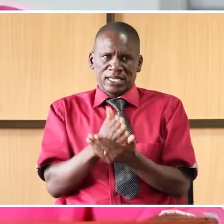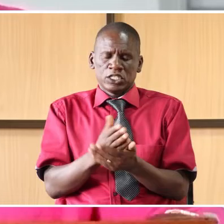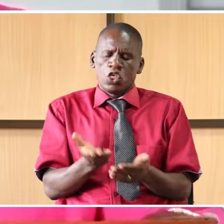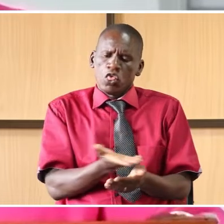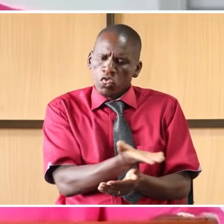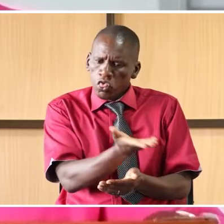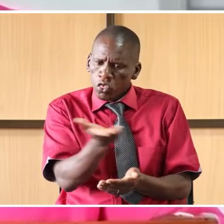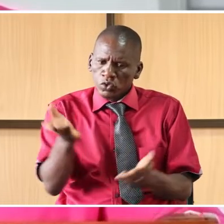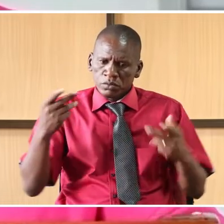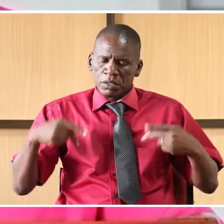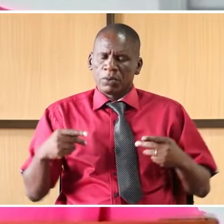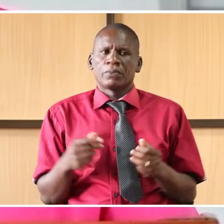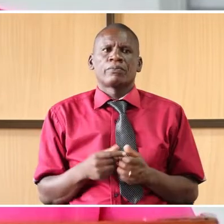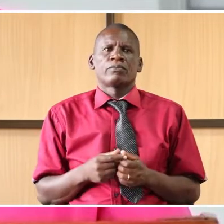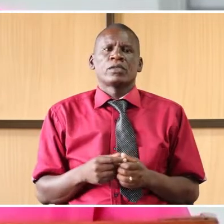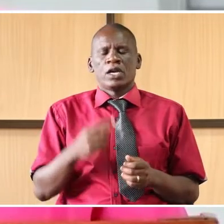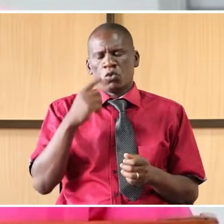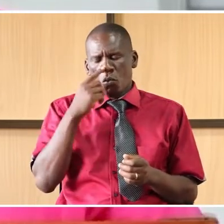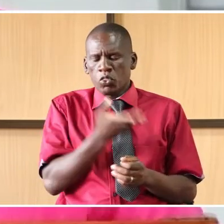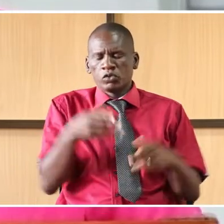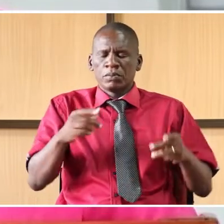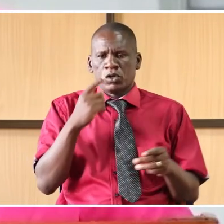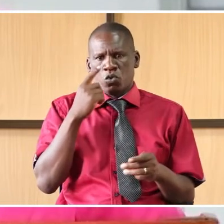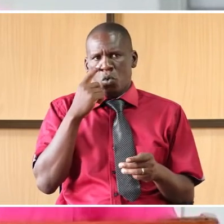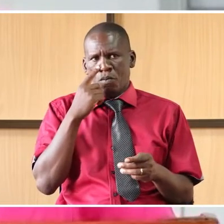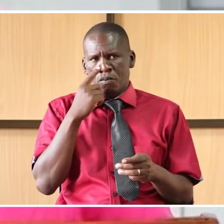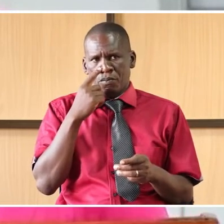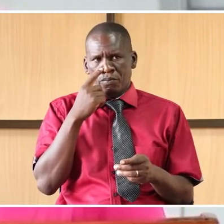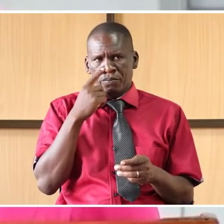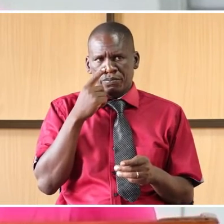trust those people at home,